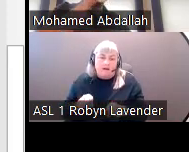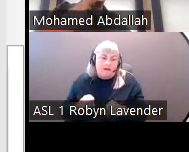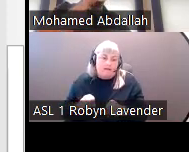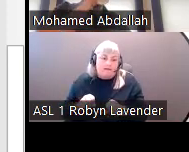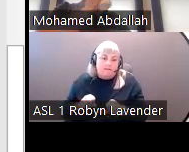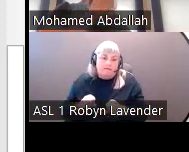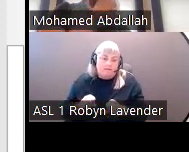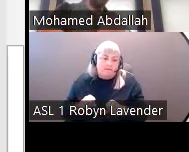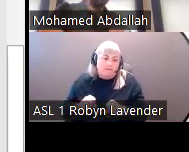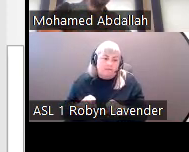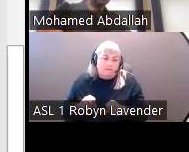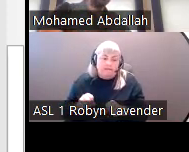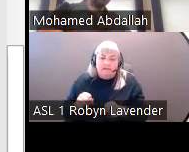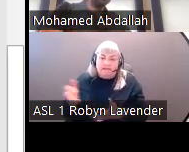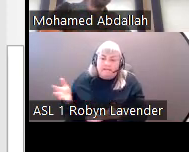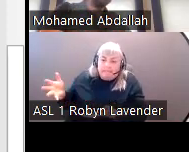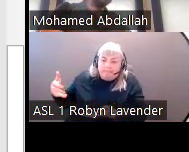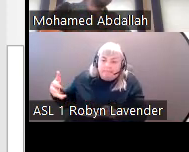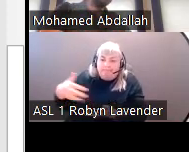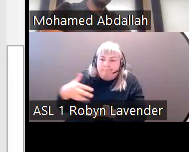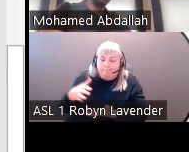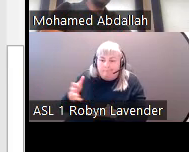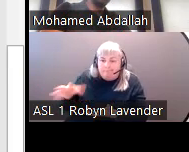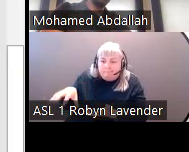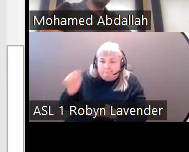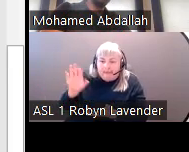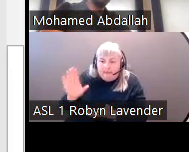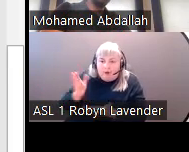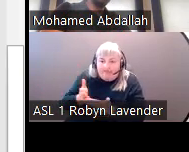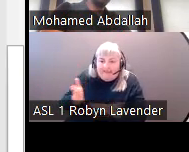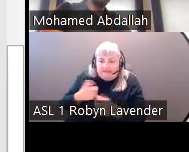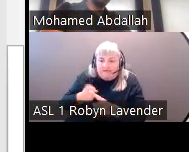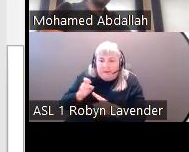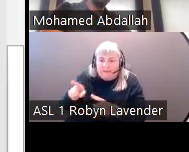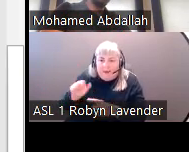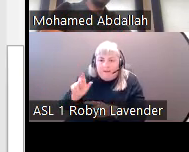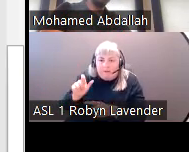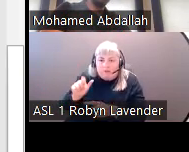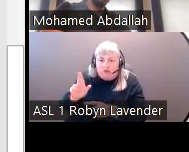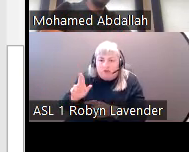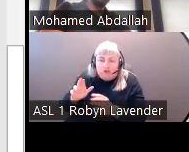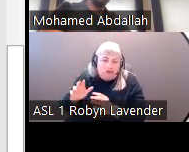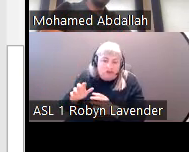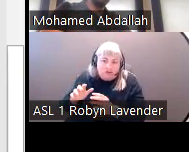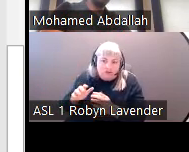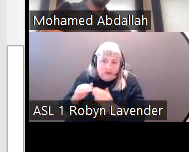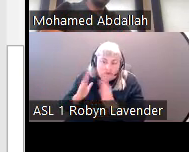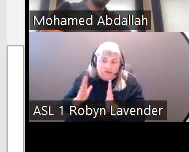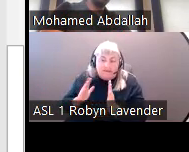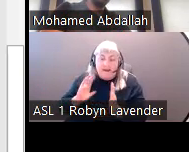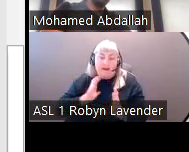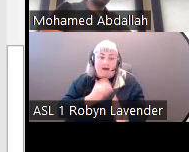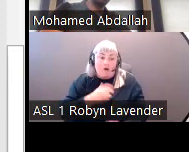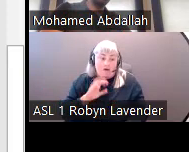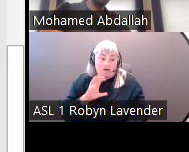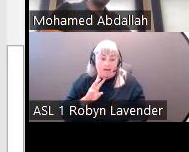abuser's house? You know, our Winnipeg Police are very busy, so we might not be able to rely on them to help us with that. So